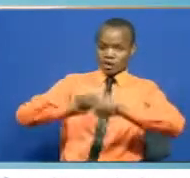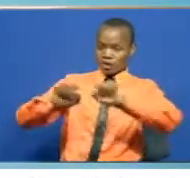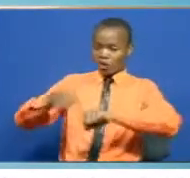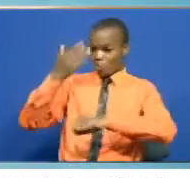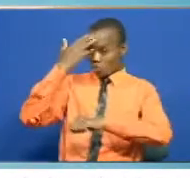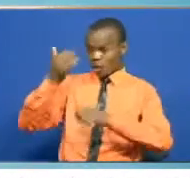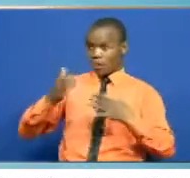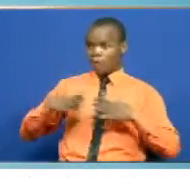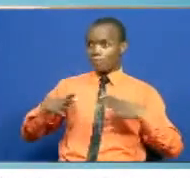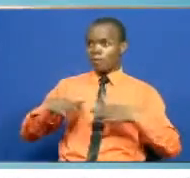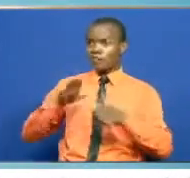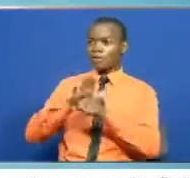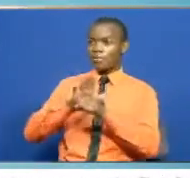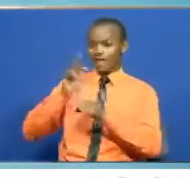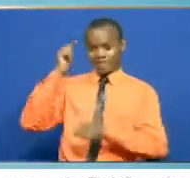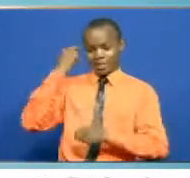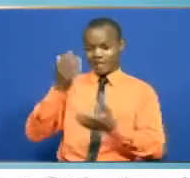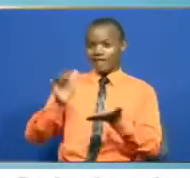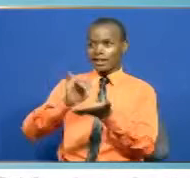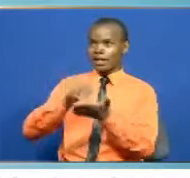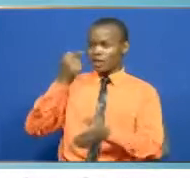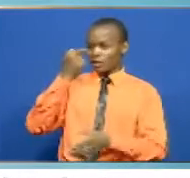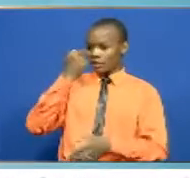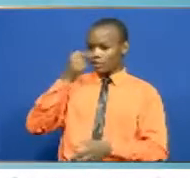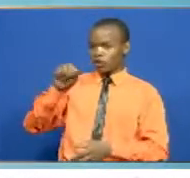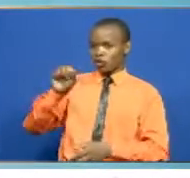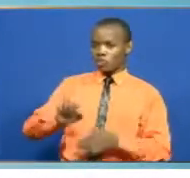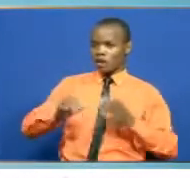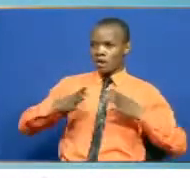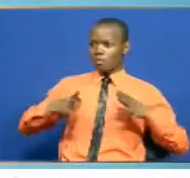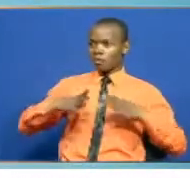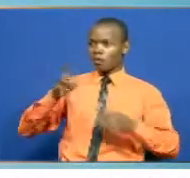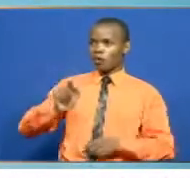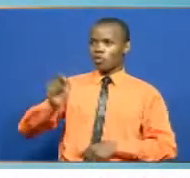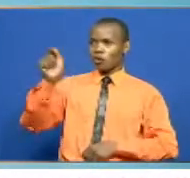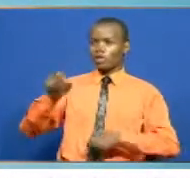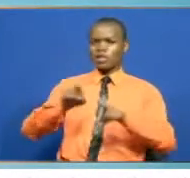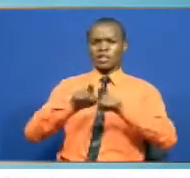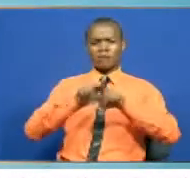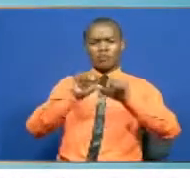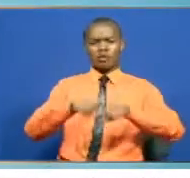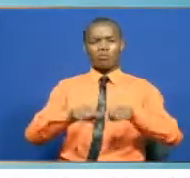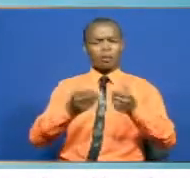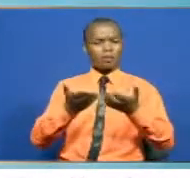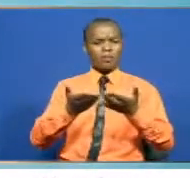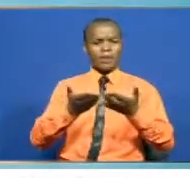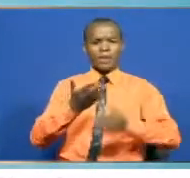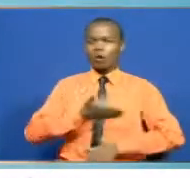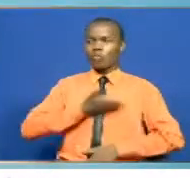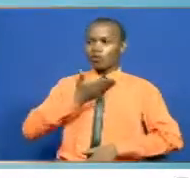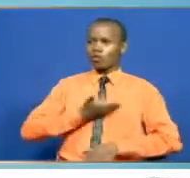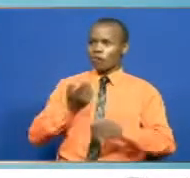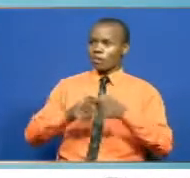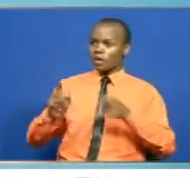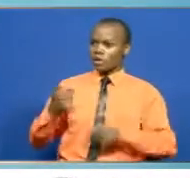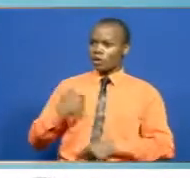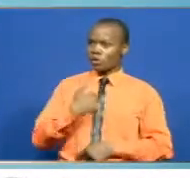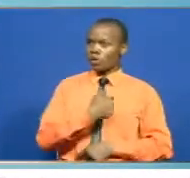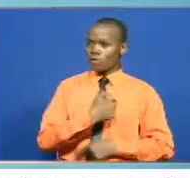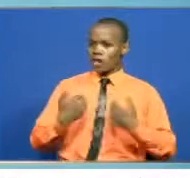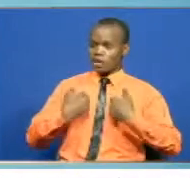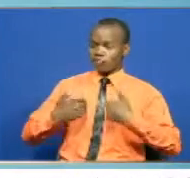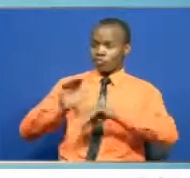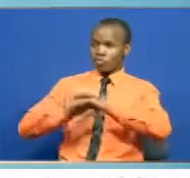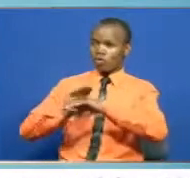are seeing the South Sudanese, you know how South Sudanese are, they're tall, they, you know, say they look aggressive, but then for us, we, you know, we have a very good team,